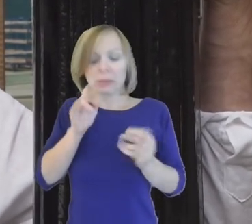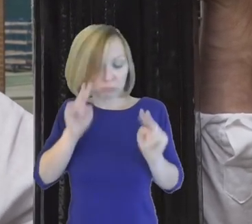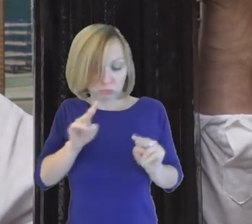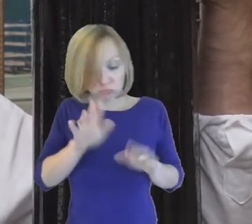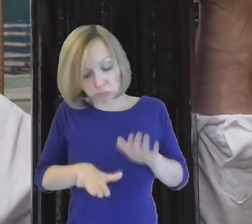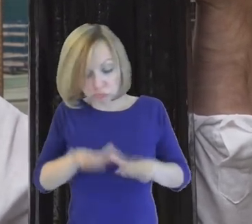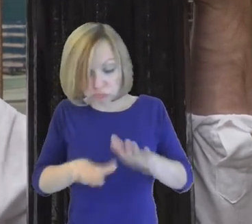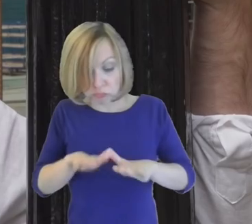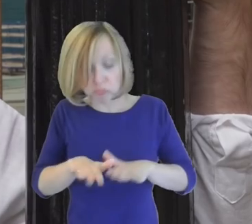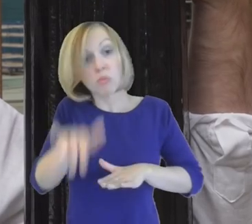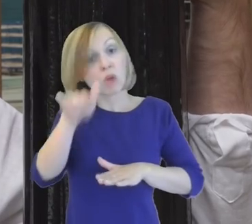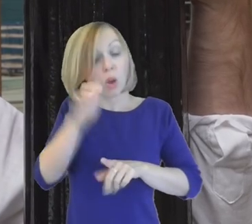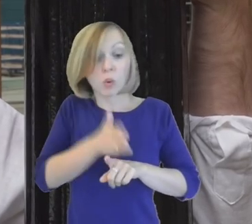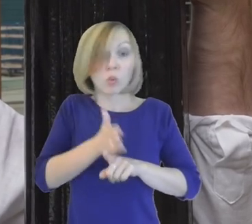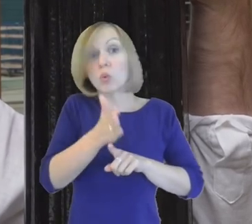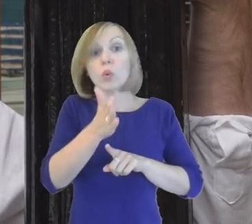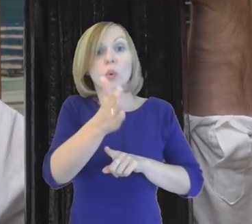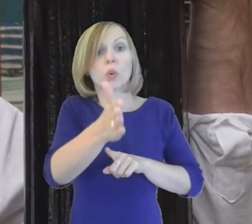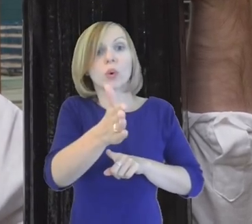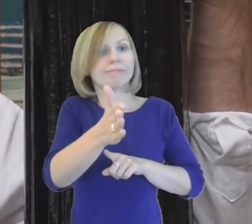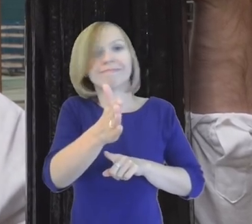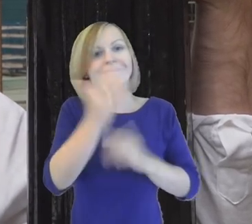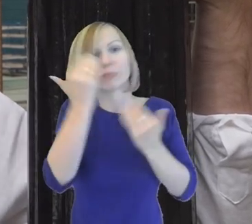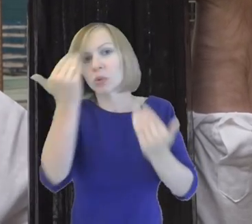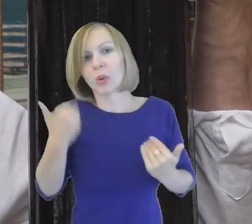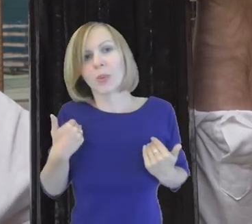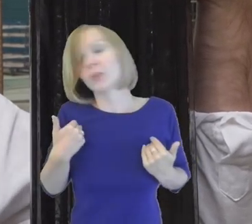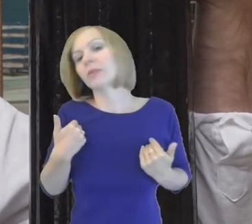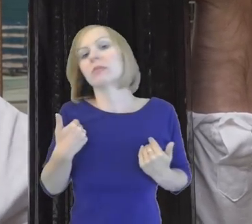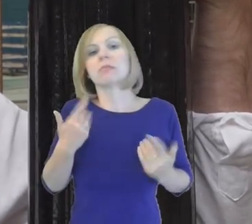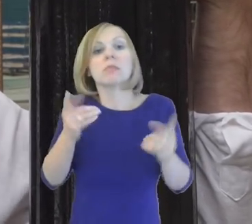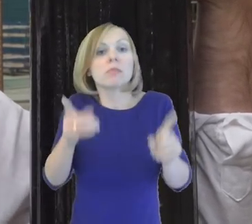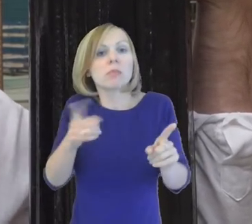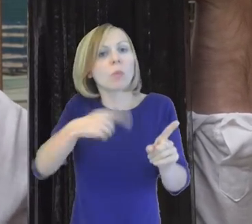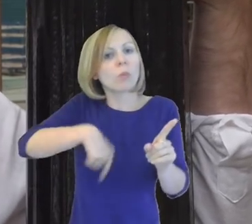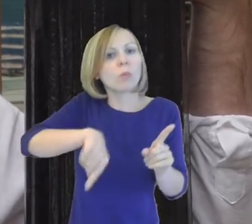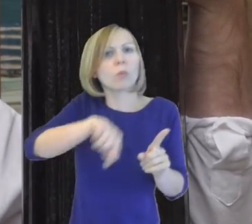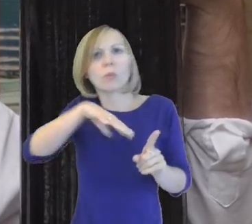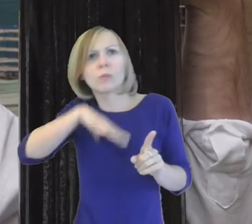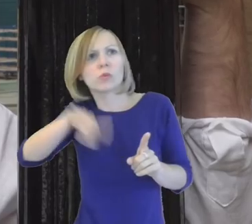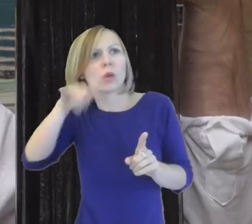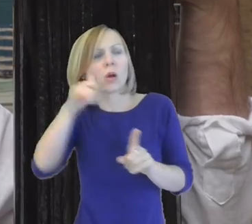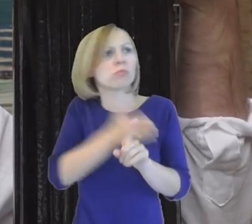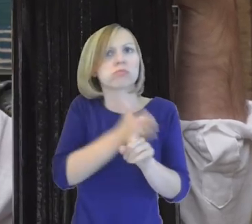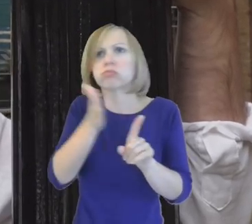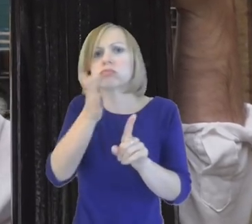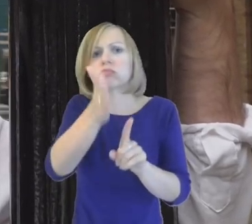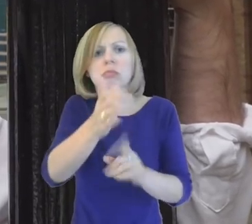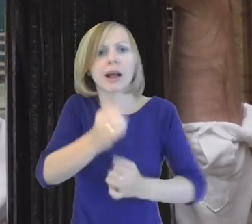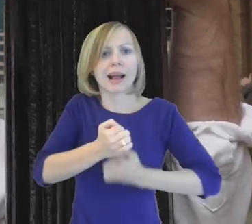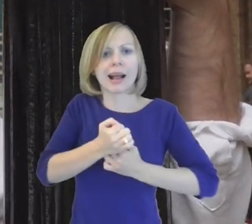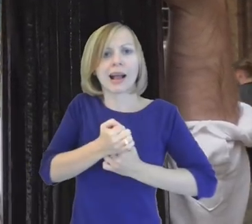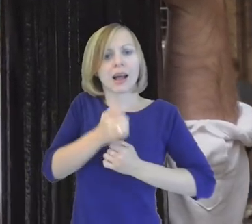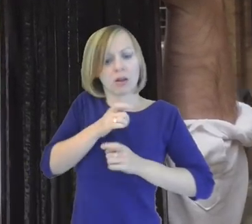going, but in fact, you don't. Because the whole point about discerning where we are, which way it is we're walking, what way our journey